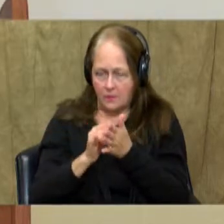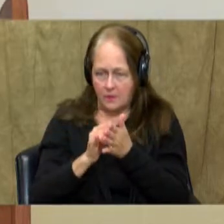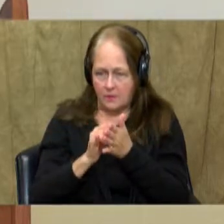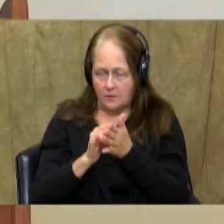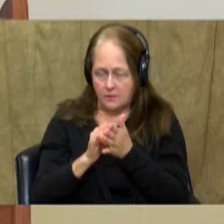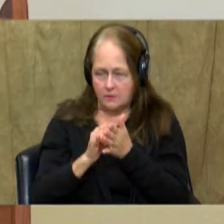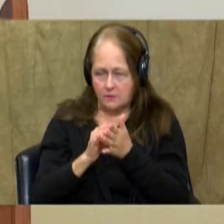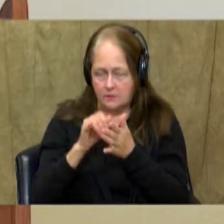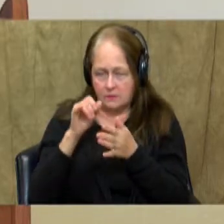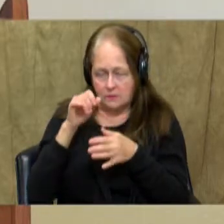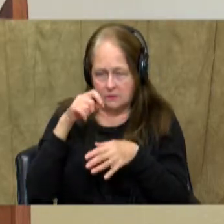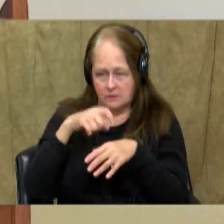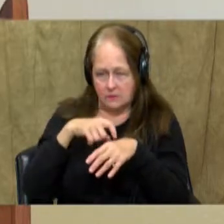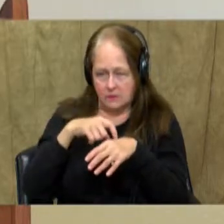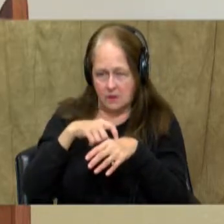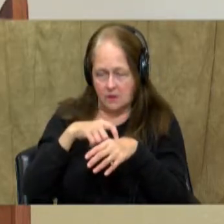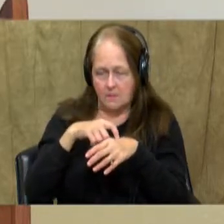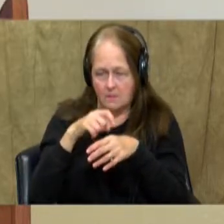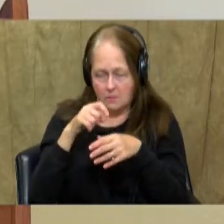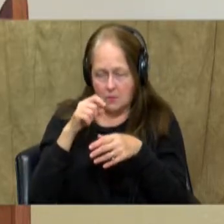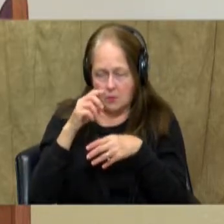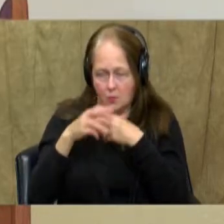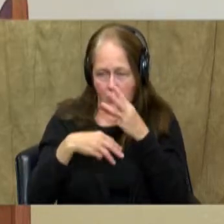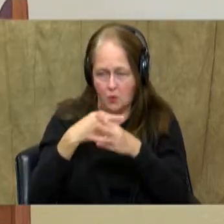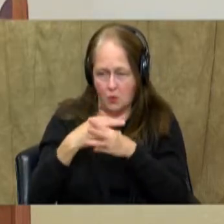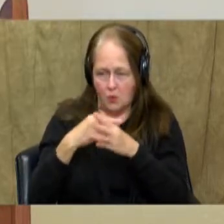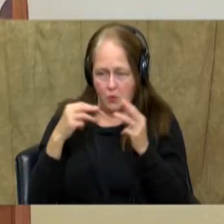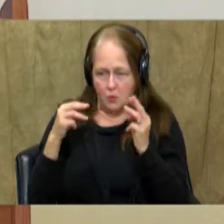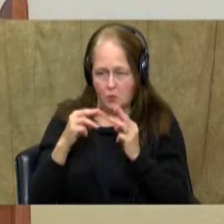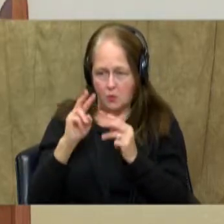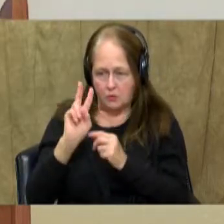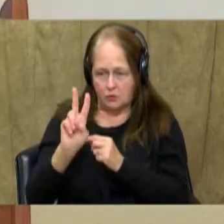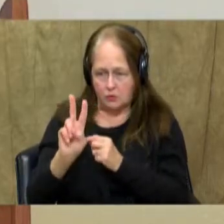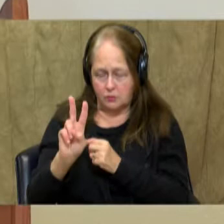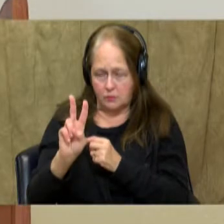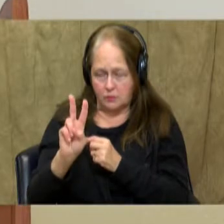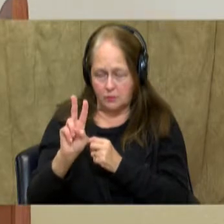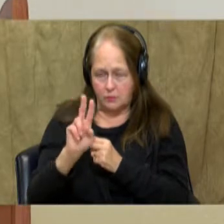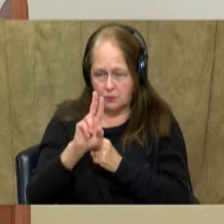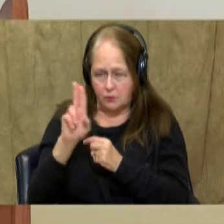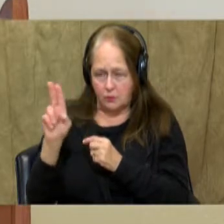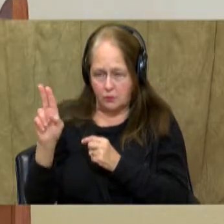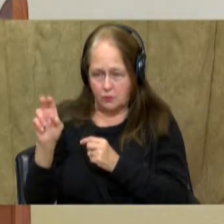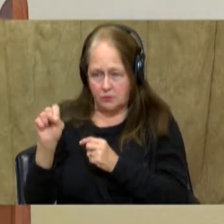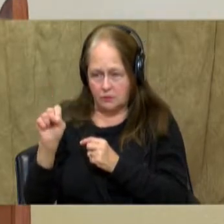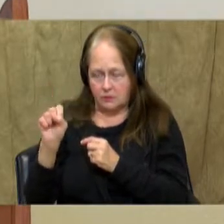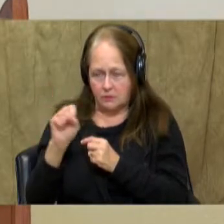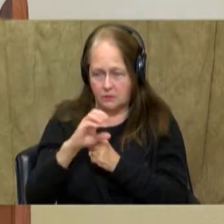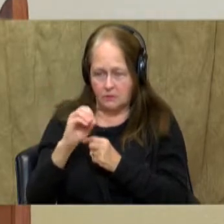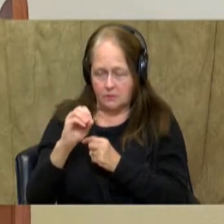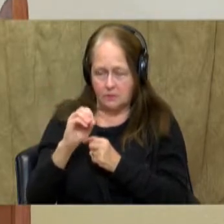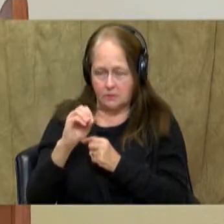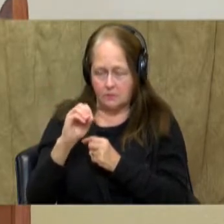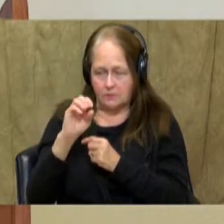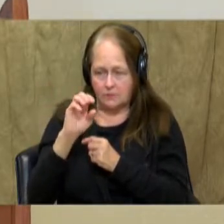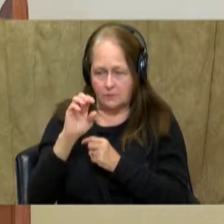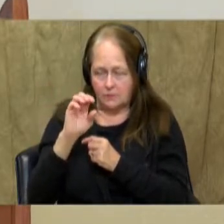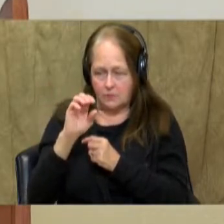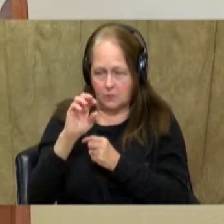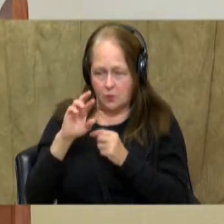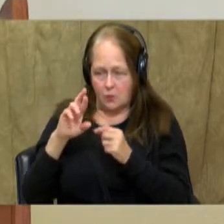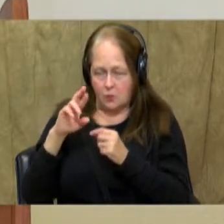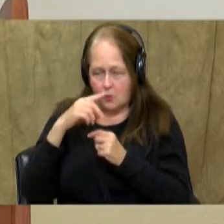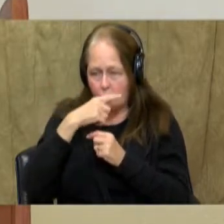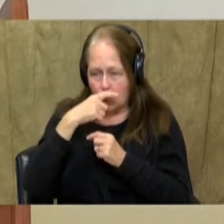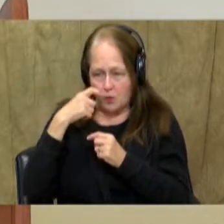the Cold War began right after World War II, and the main enemies were the United States and the Soviet Union, better known as Russia,